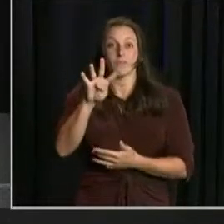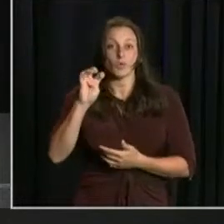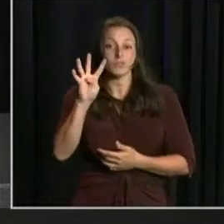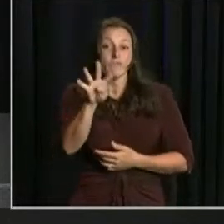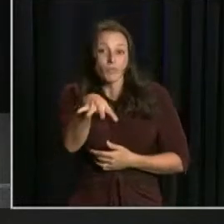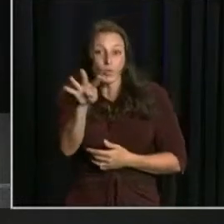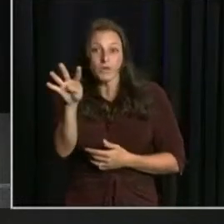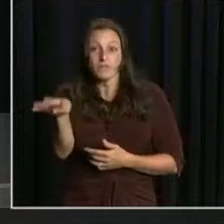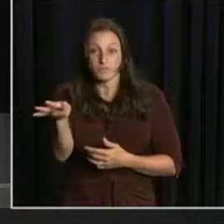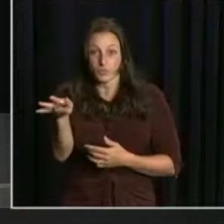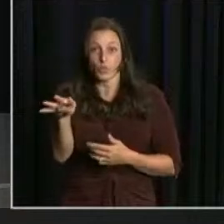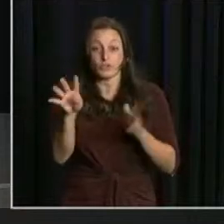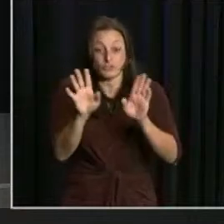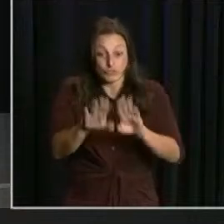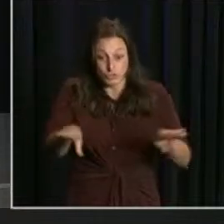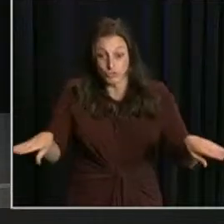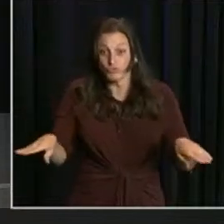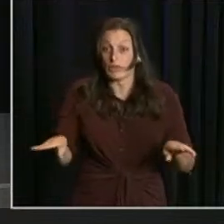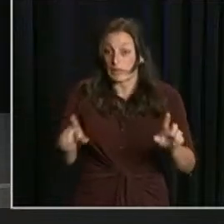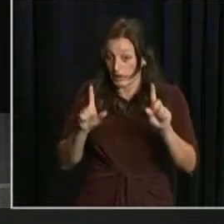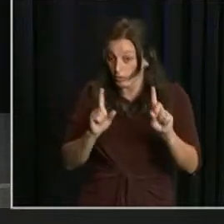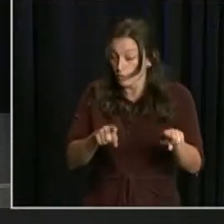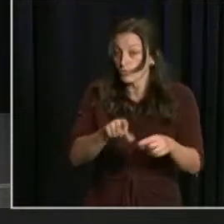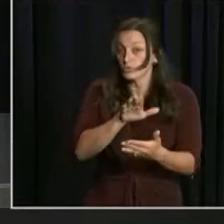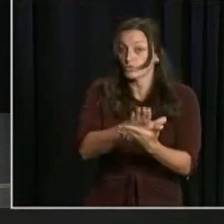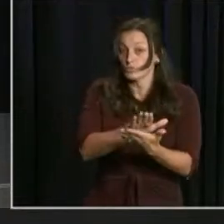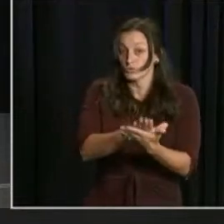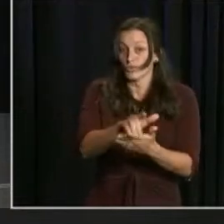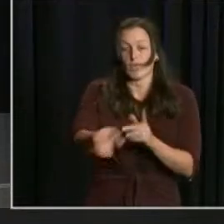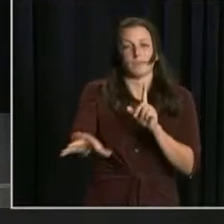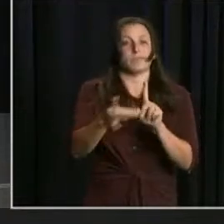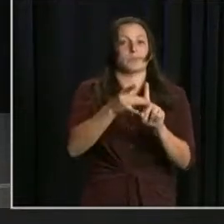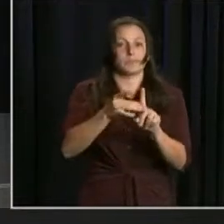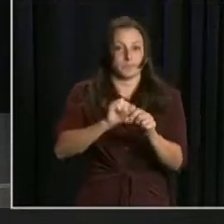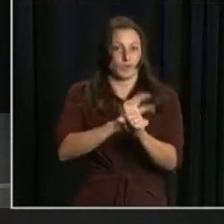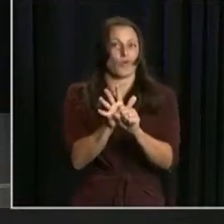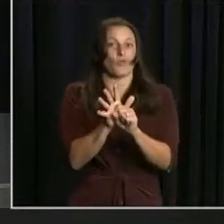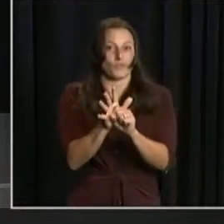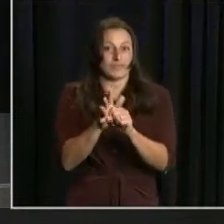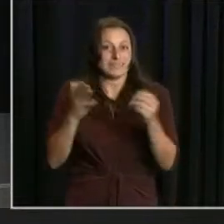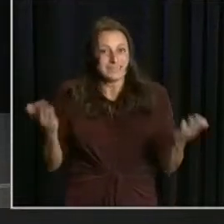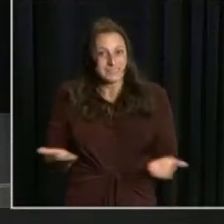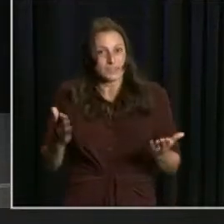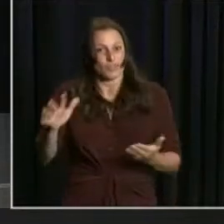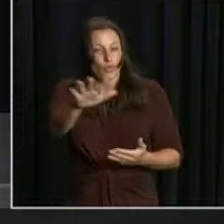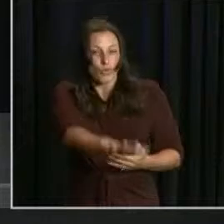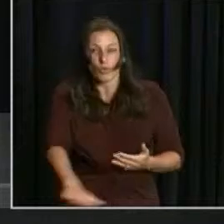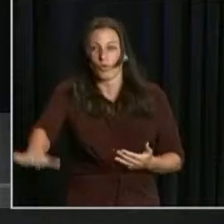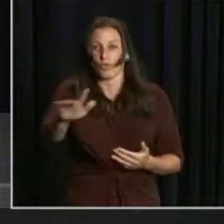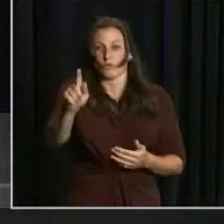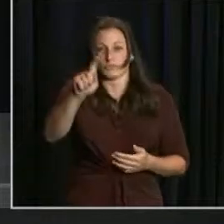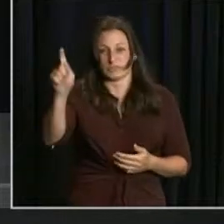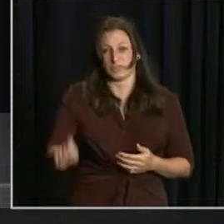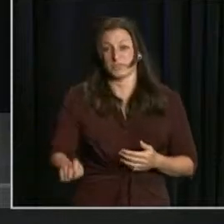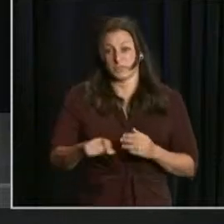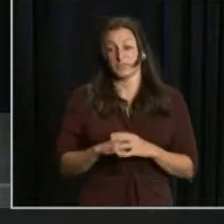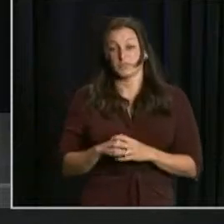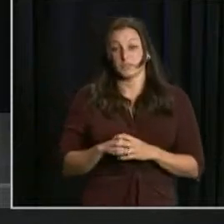154,444 school children pick up the COVID in the state of Texas. At that same